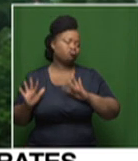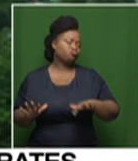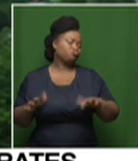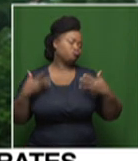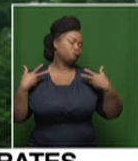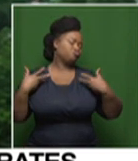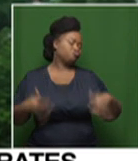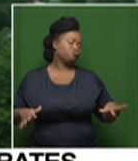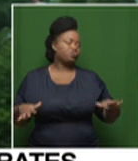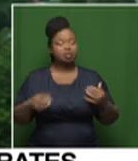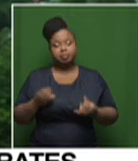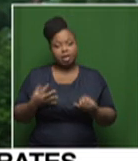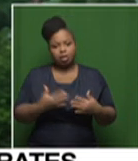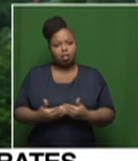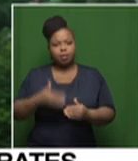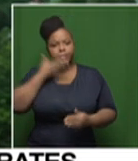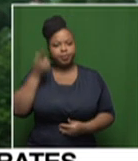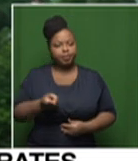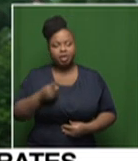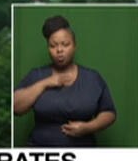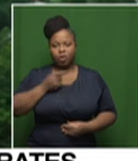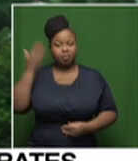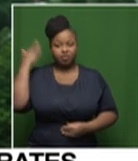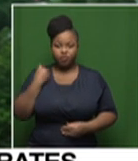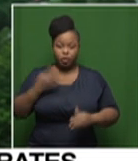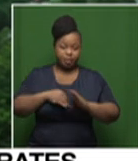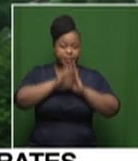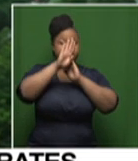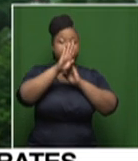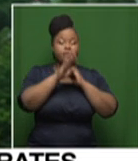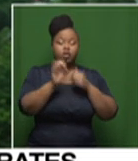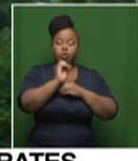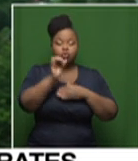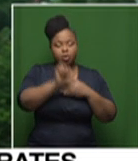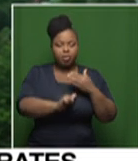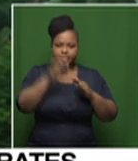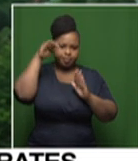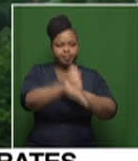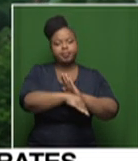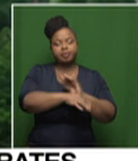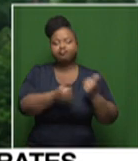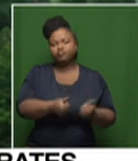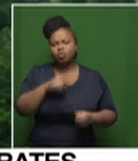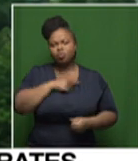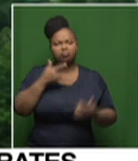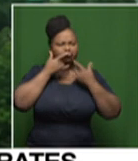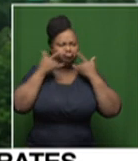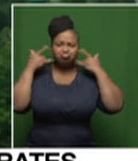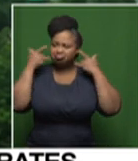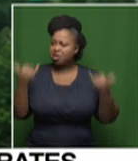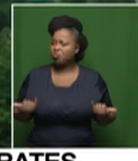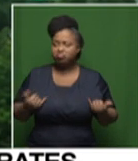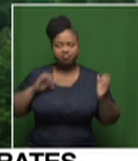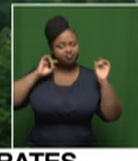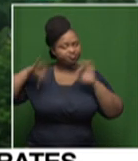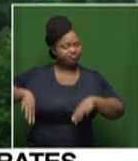precaution fatigue that set in people when India defeated the first wave back in October. So one could see masks not being put on